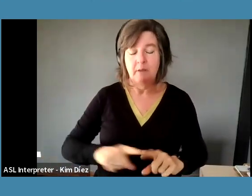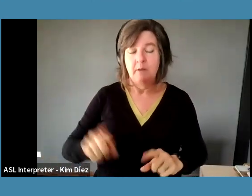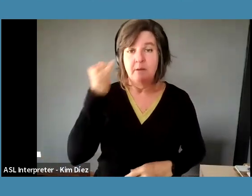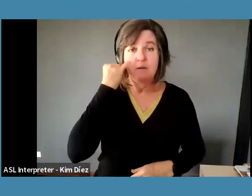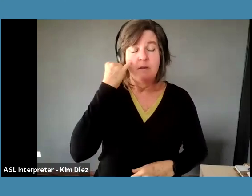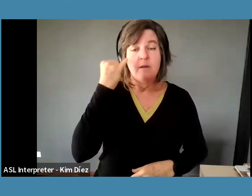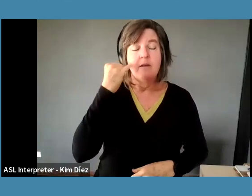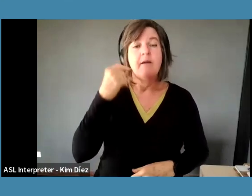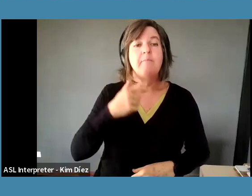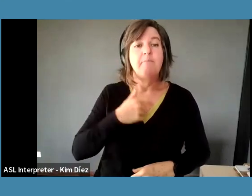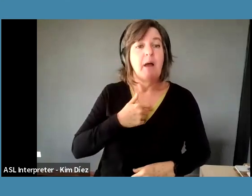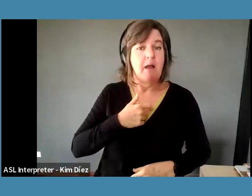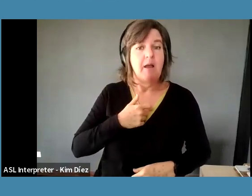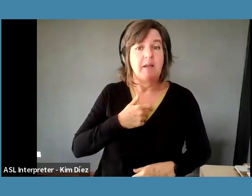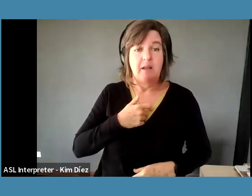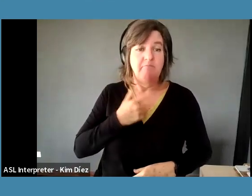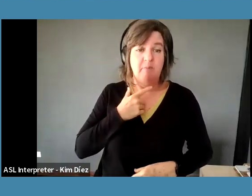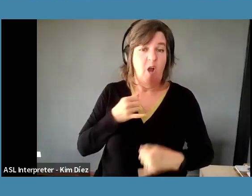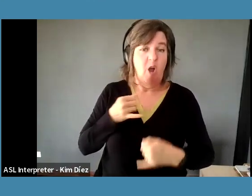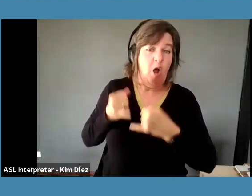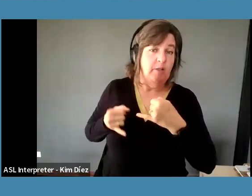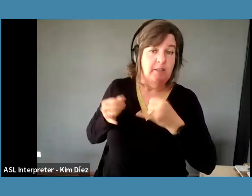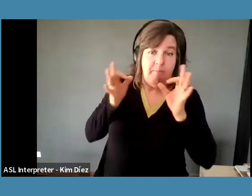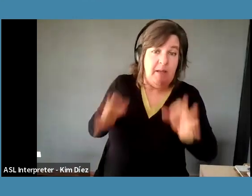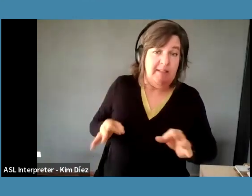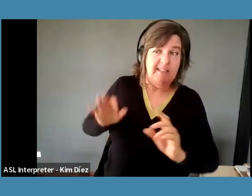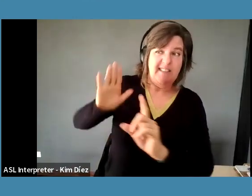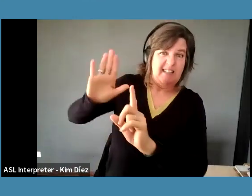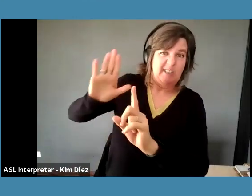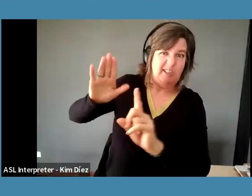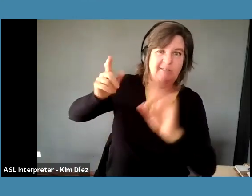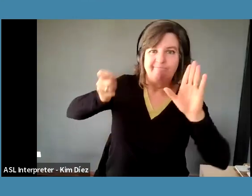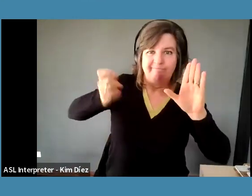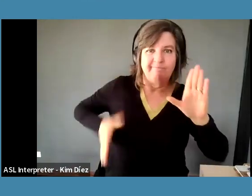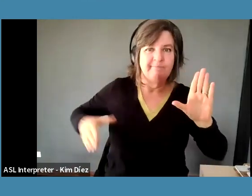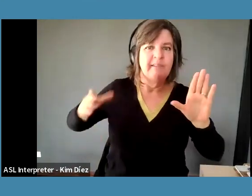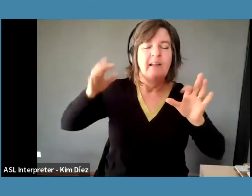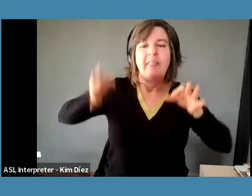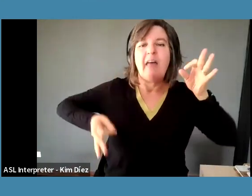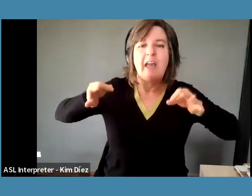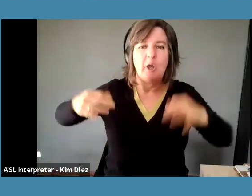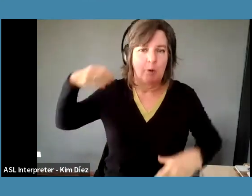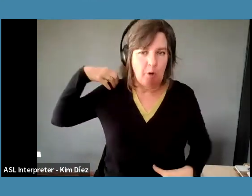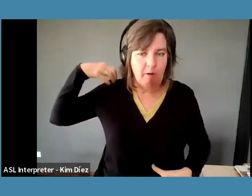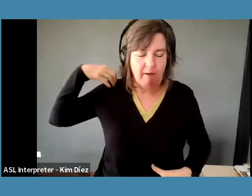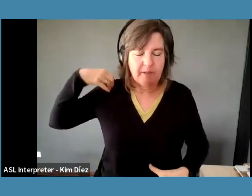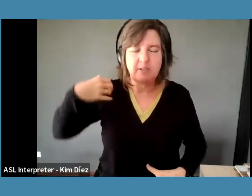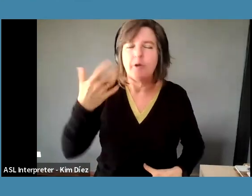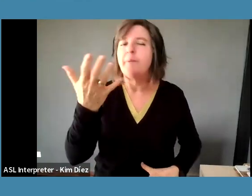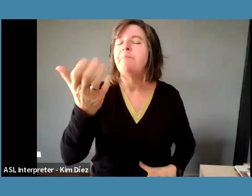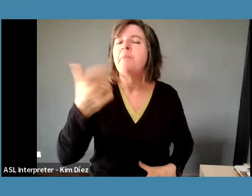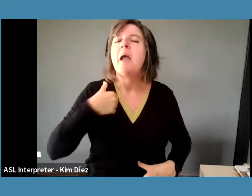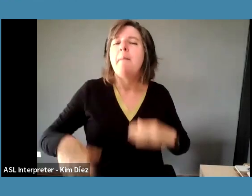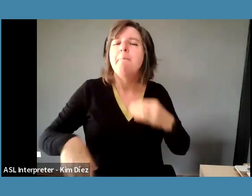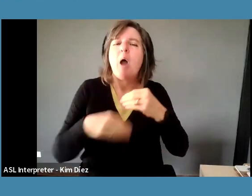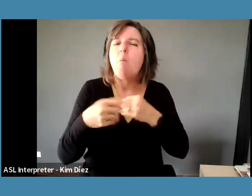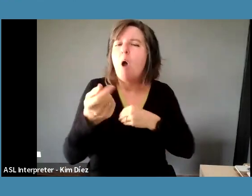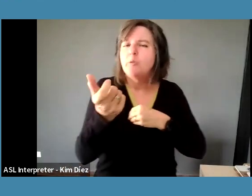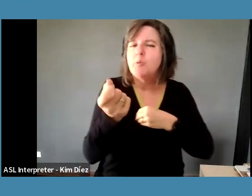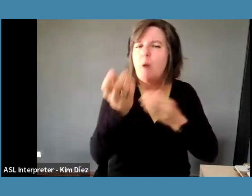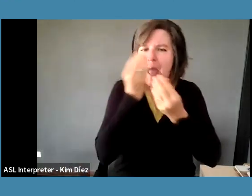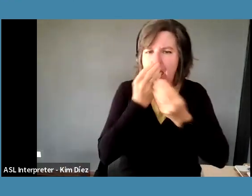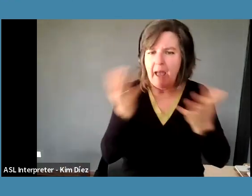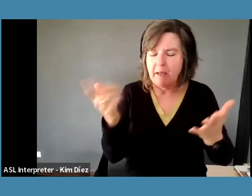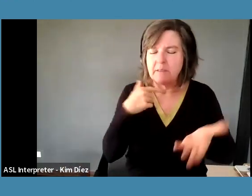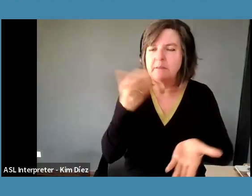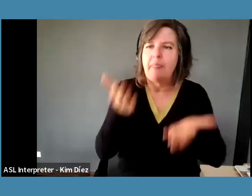it's ultimately it's the hearing officer's decision. I did want to add a little bit of information that